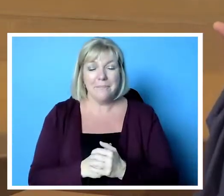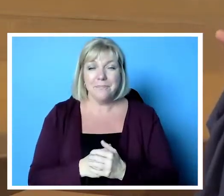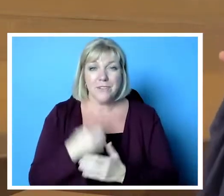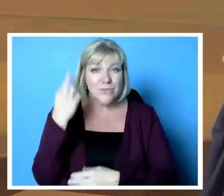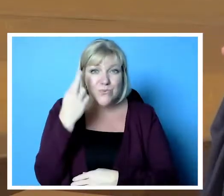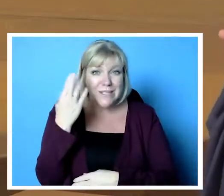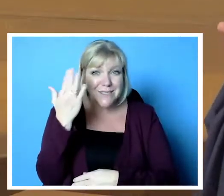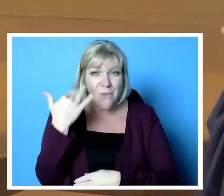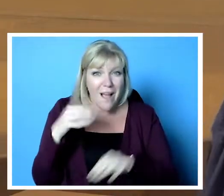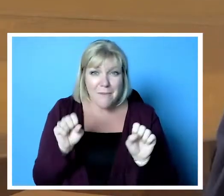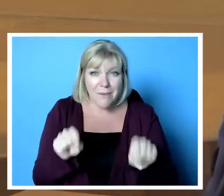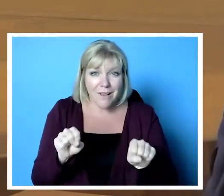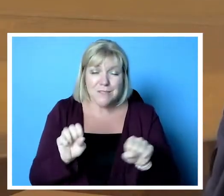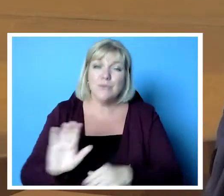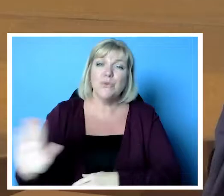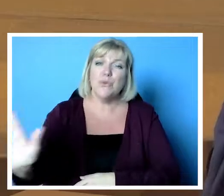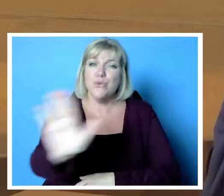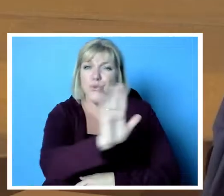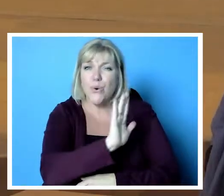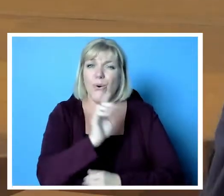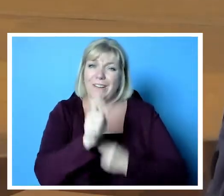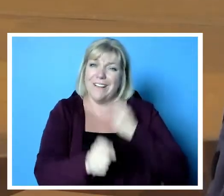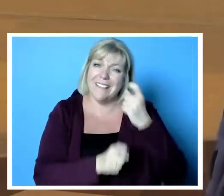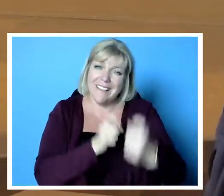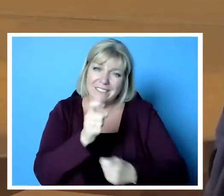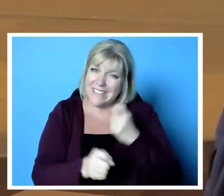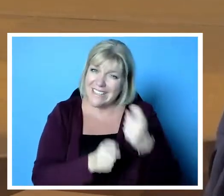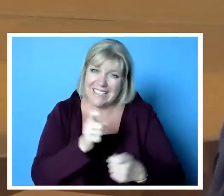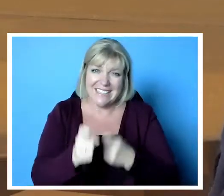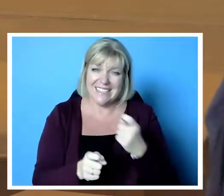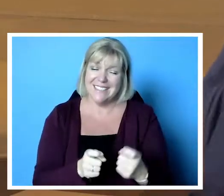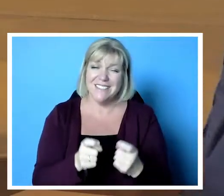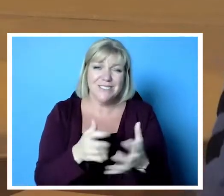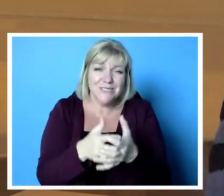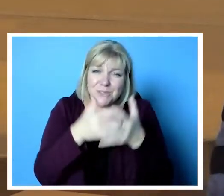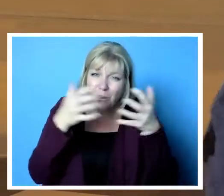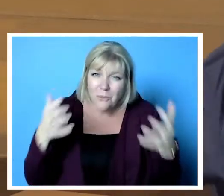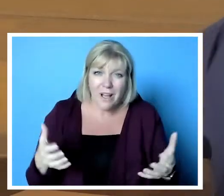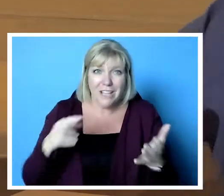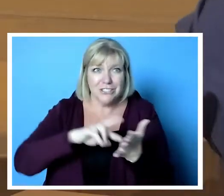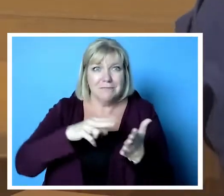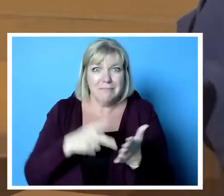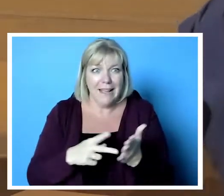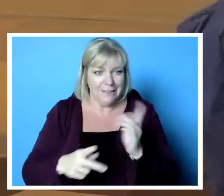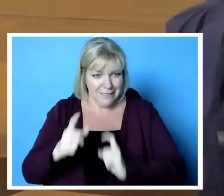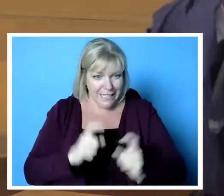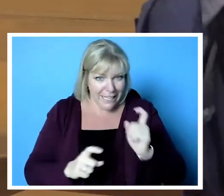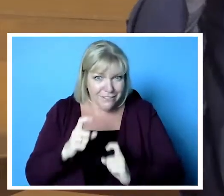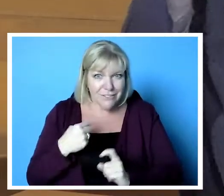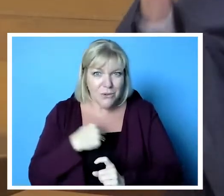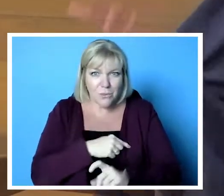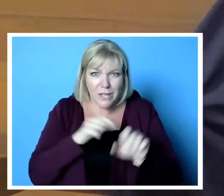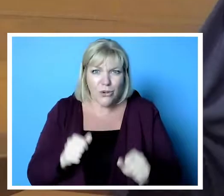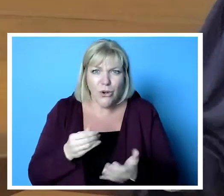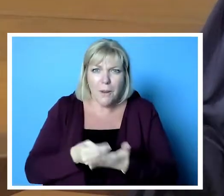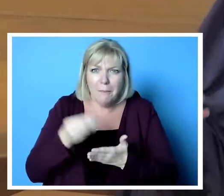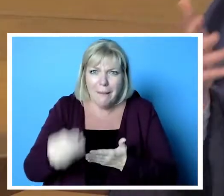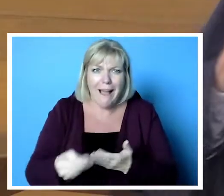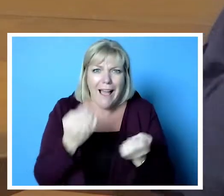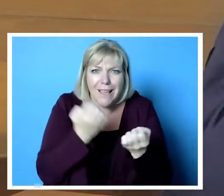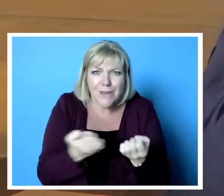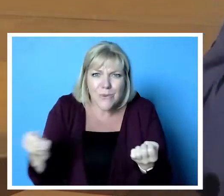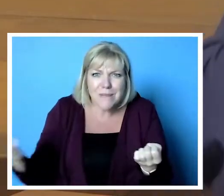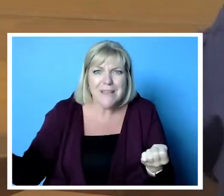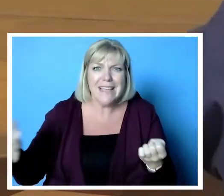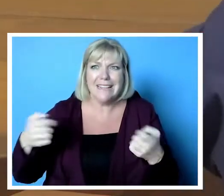of the continued generosity and giving of this congregation that allowed us to buy the equipment and electrical resources